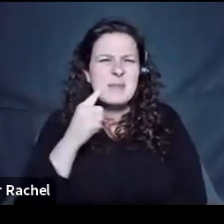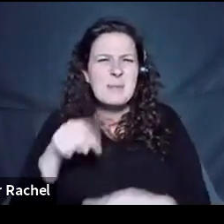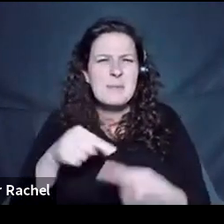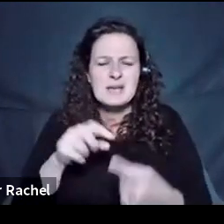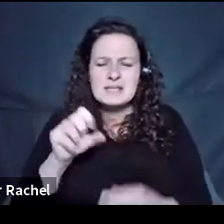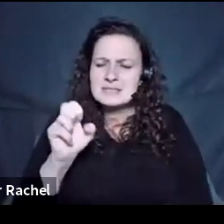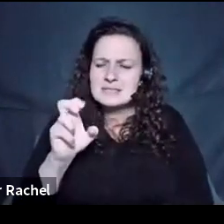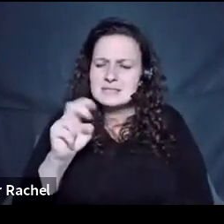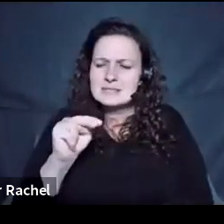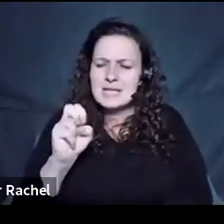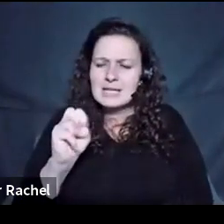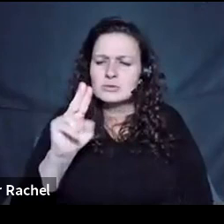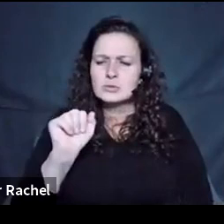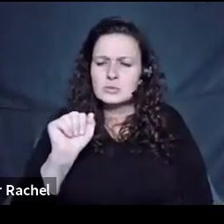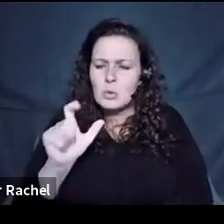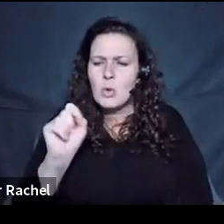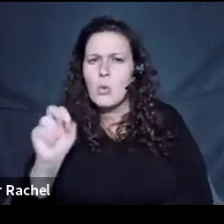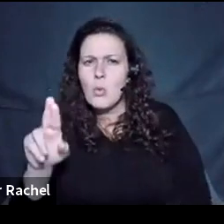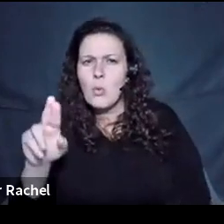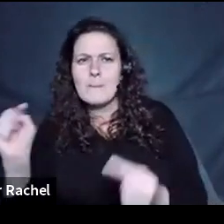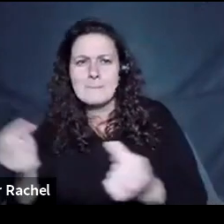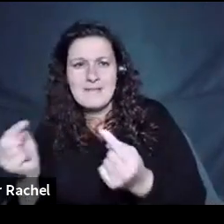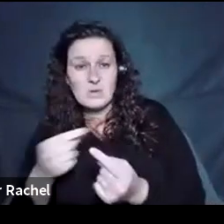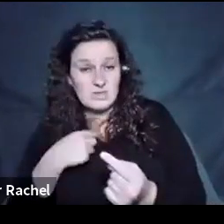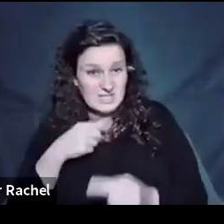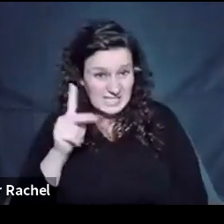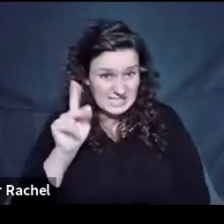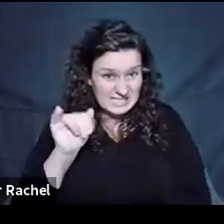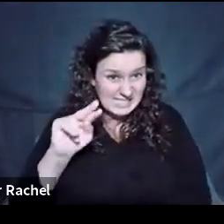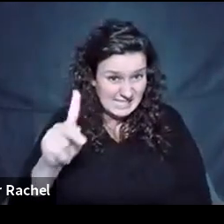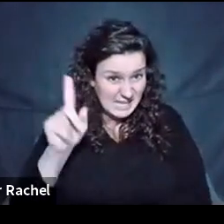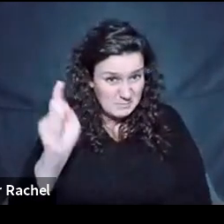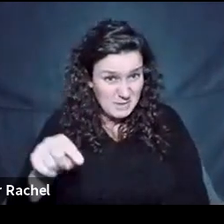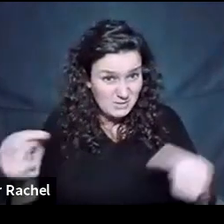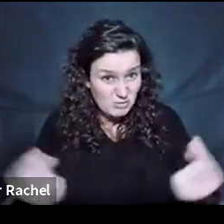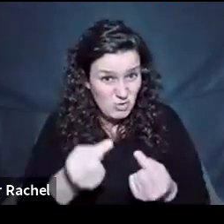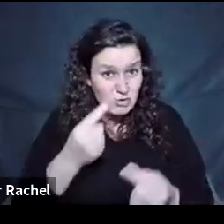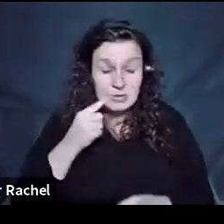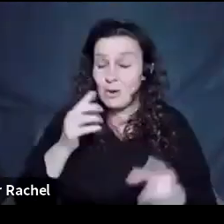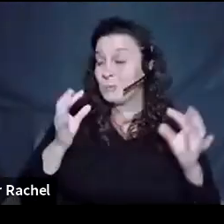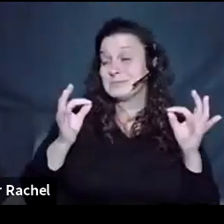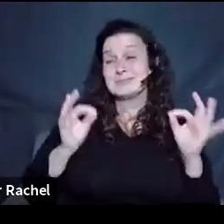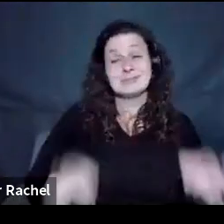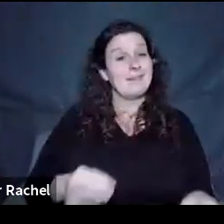sensual or painful. Does kink have to hurt? Oh, absolutely not.